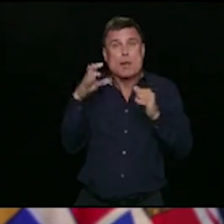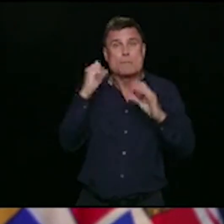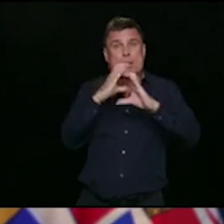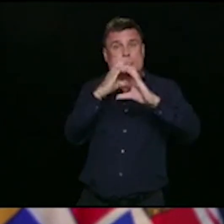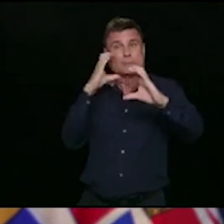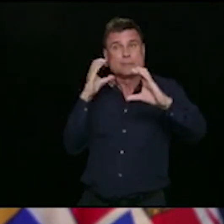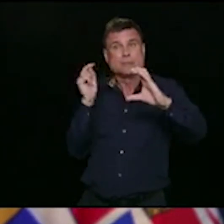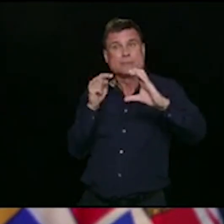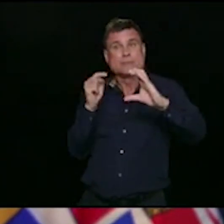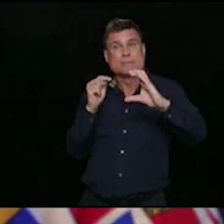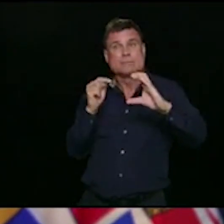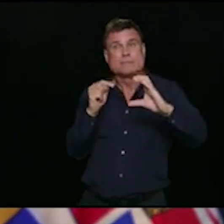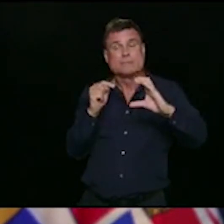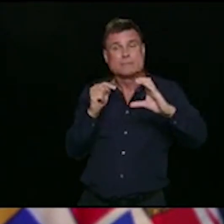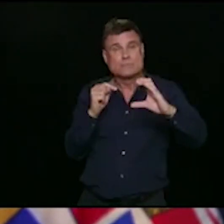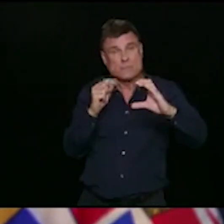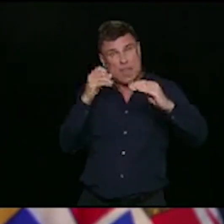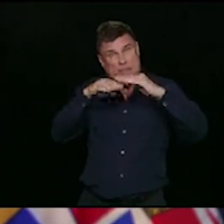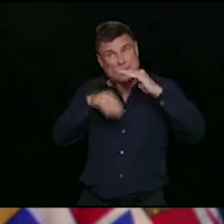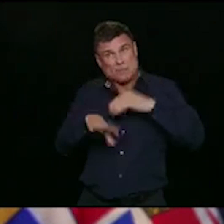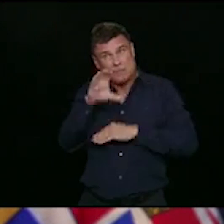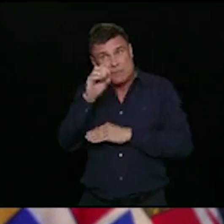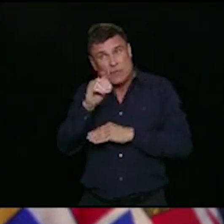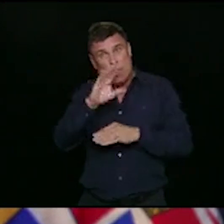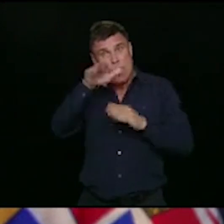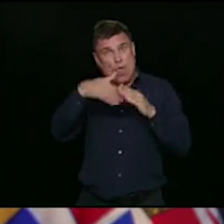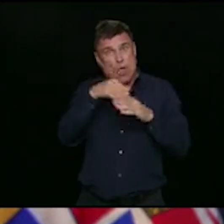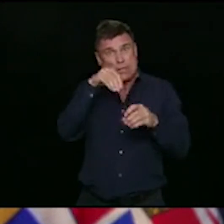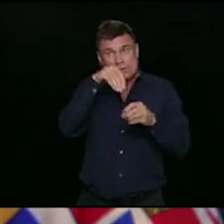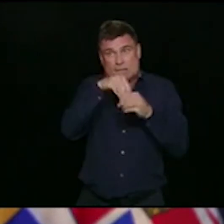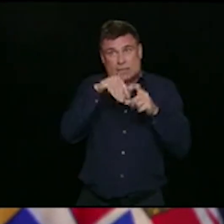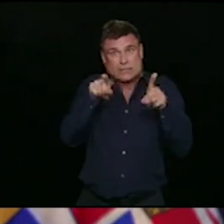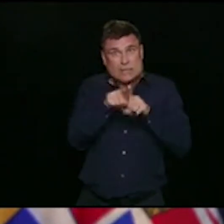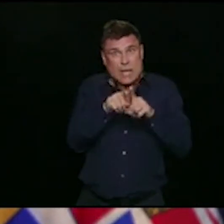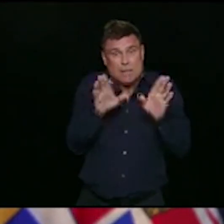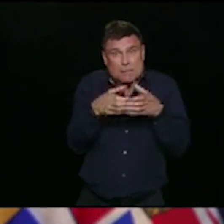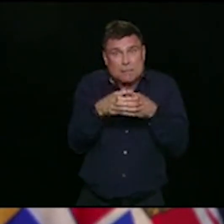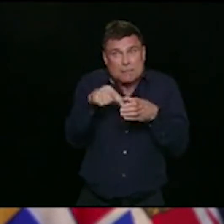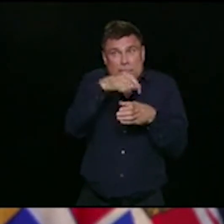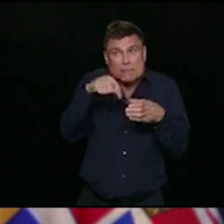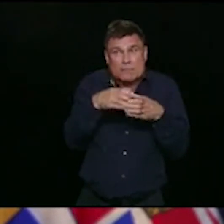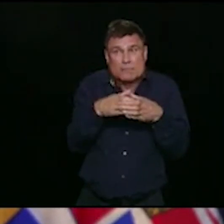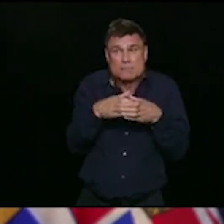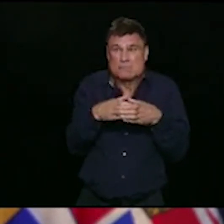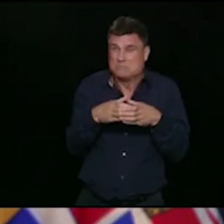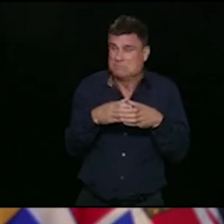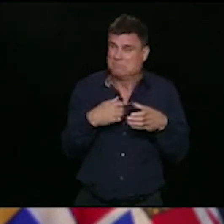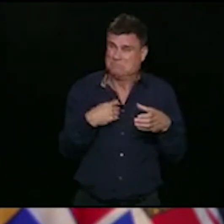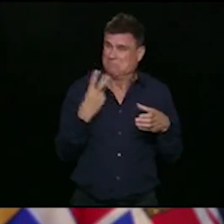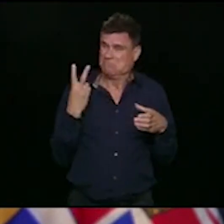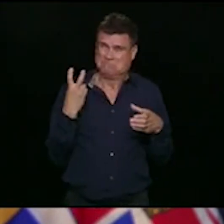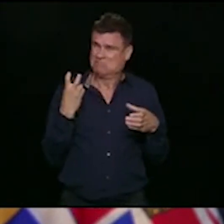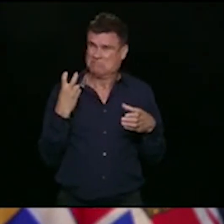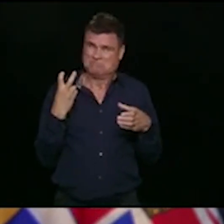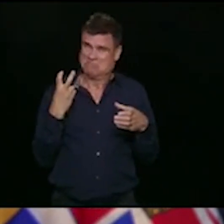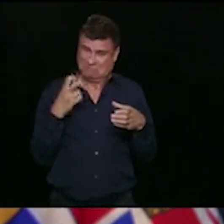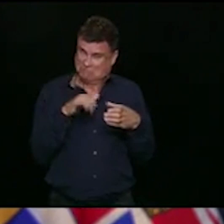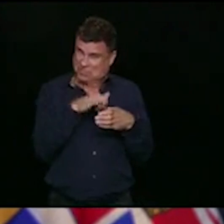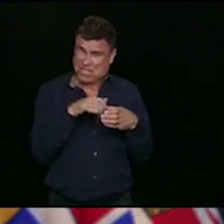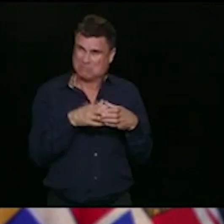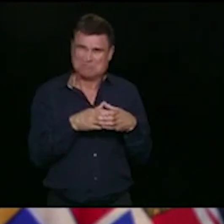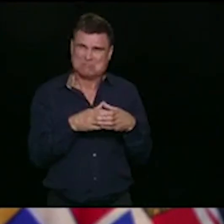and they're smaller than 50, maybe it works. But I still have concerns about that, and I know both WorkSafe